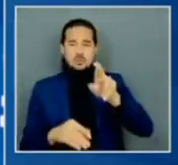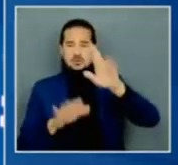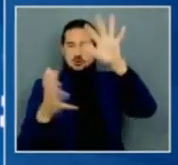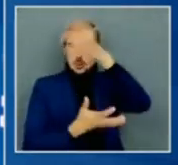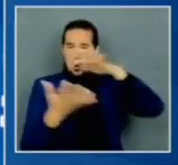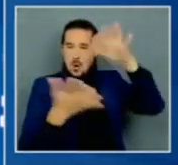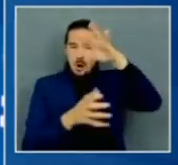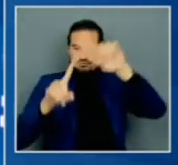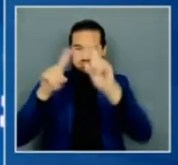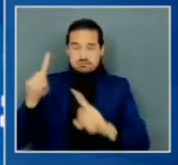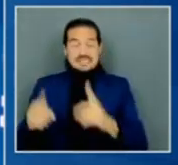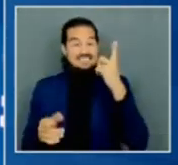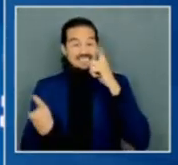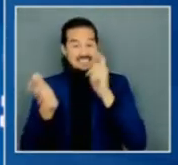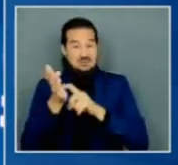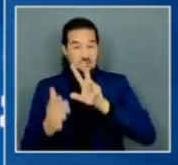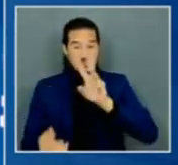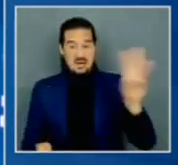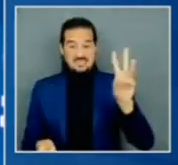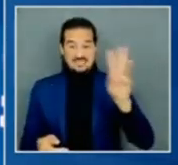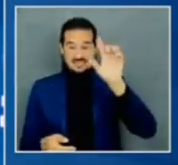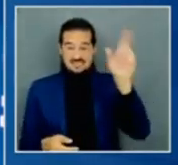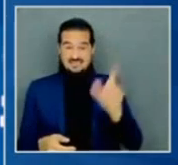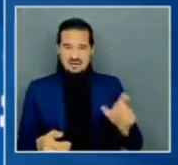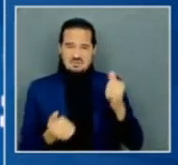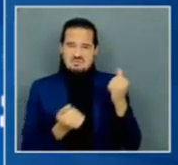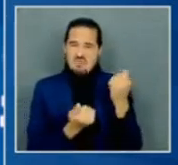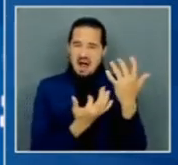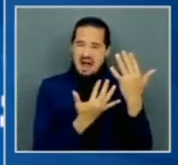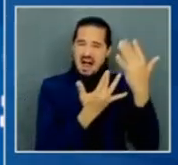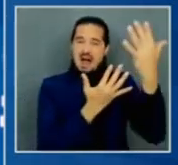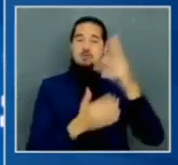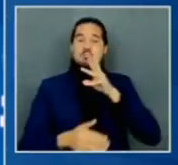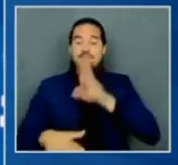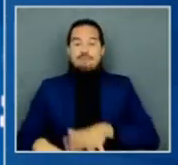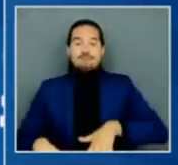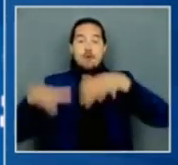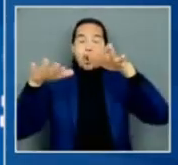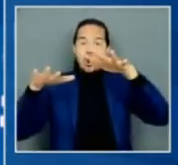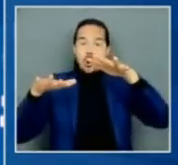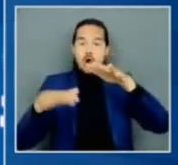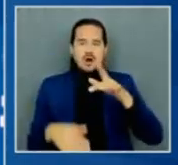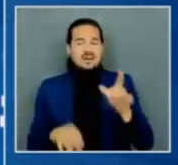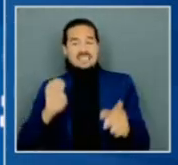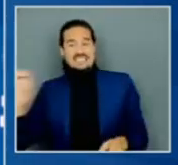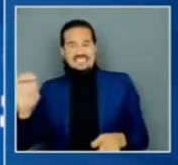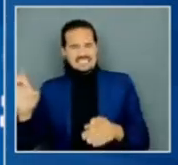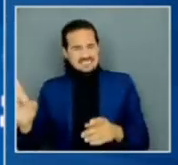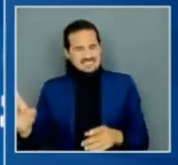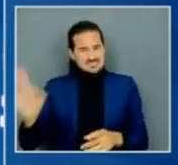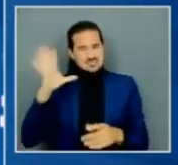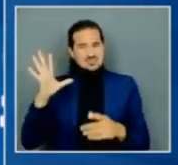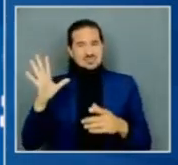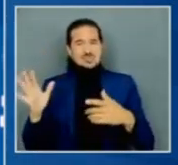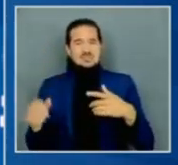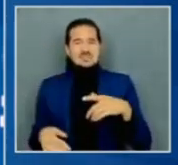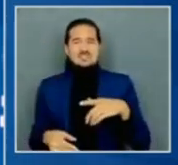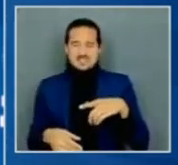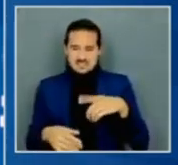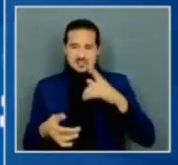with? The West is burning. The Midwest is being flooded. The East Coast is being